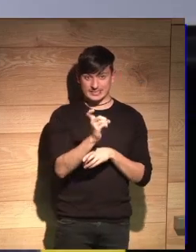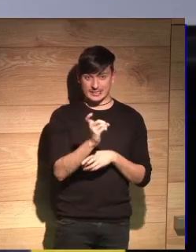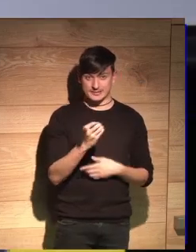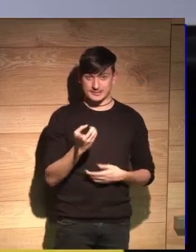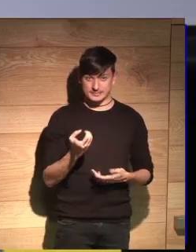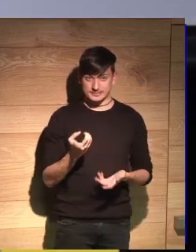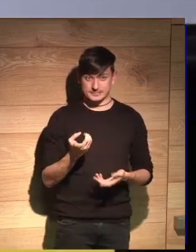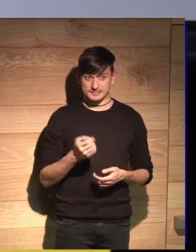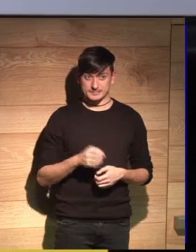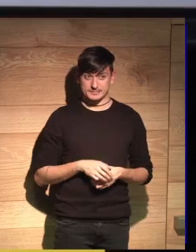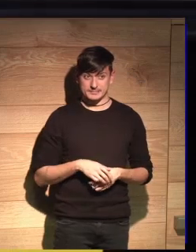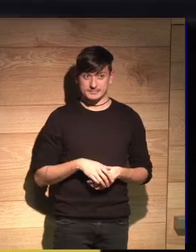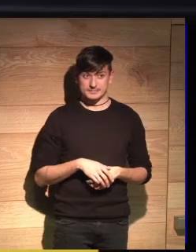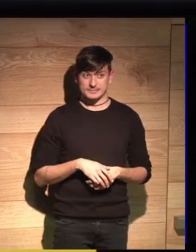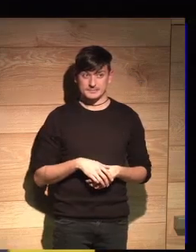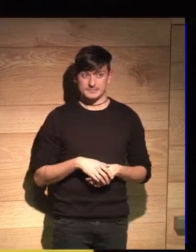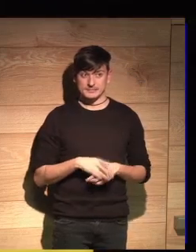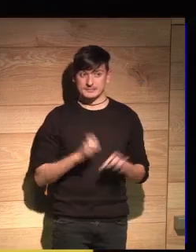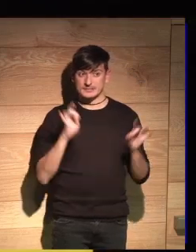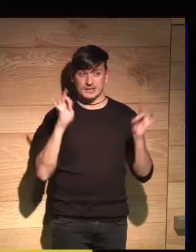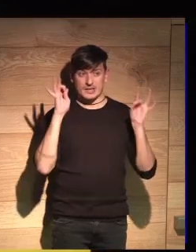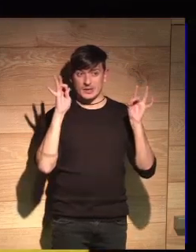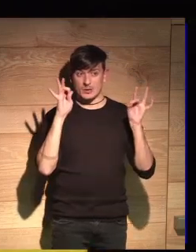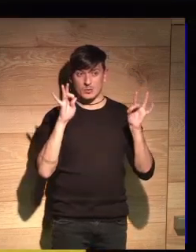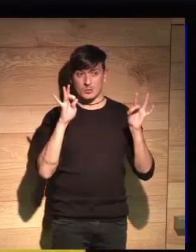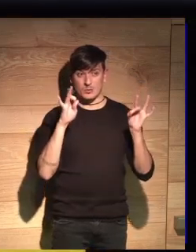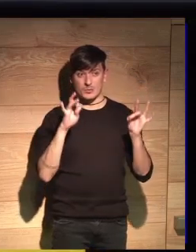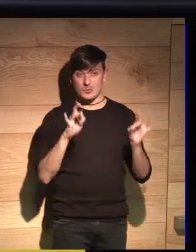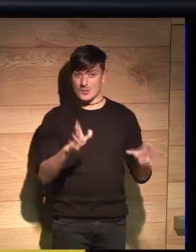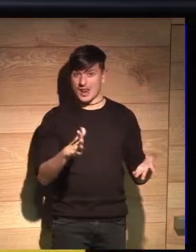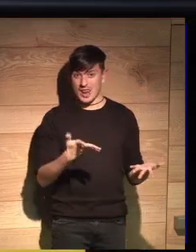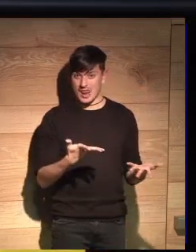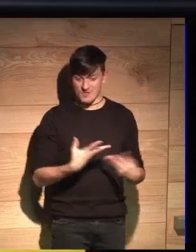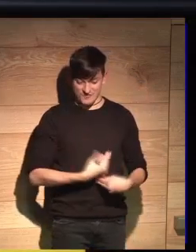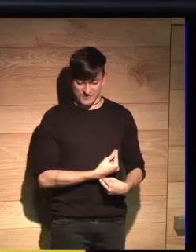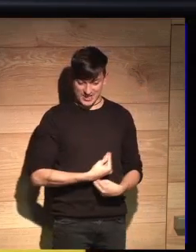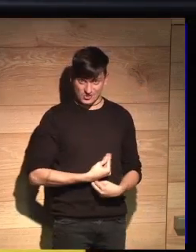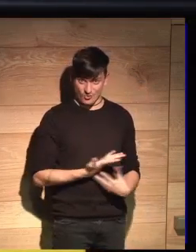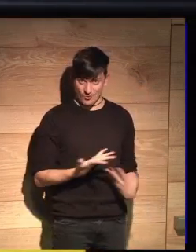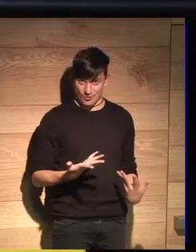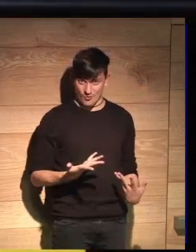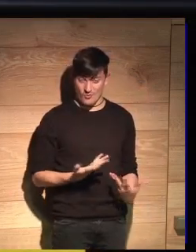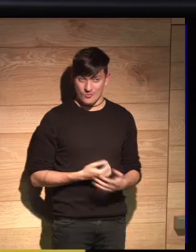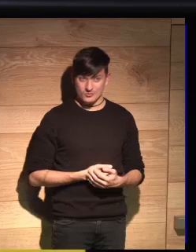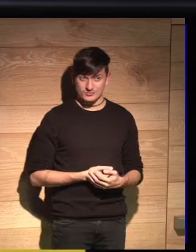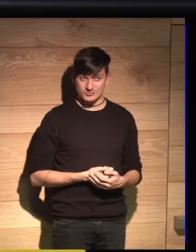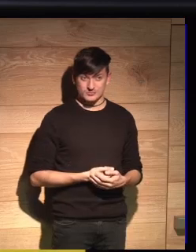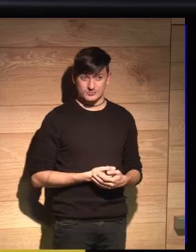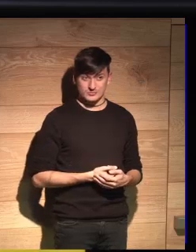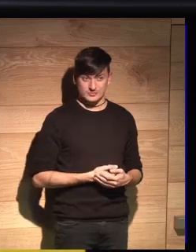That is, a naked mole is the equivalent to a